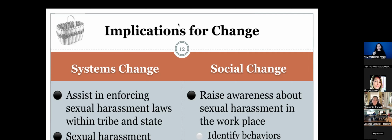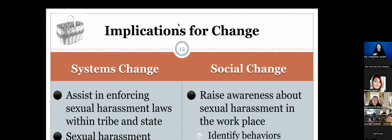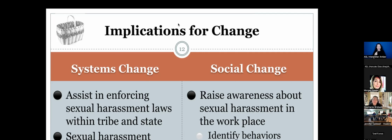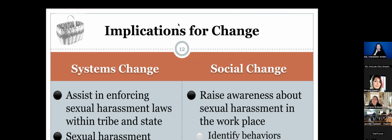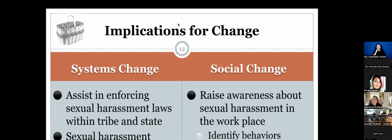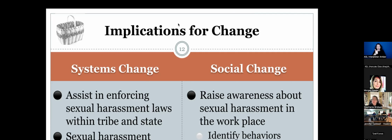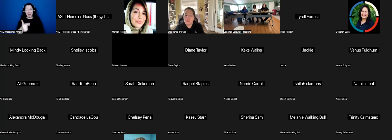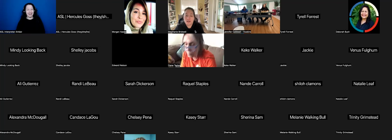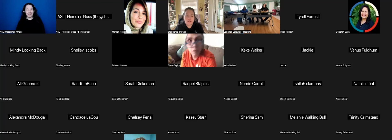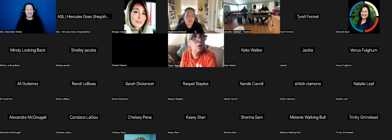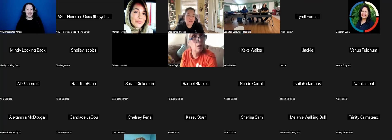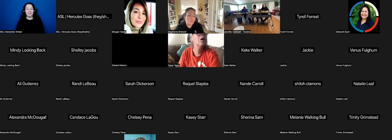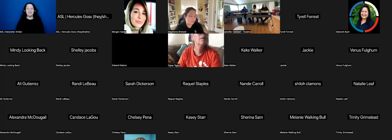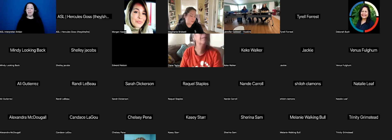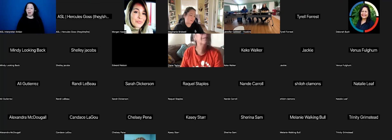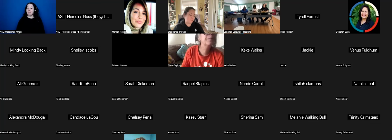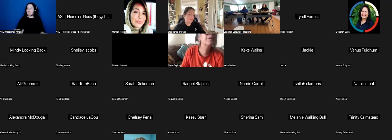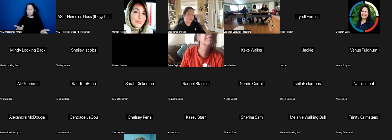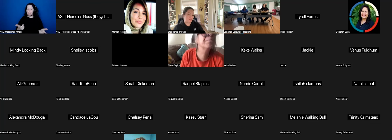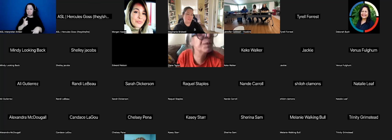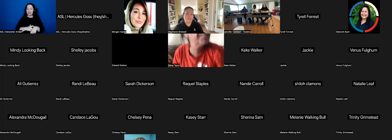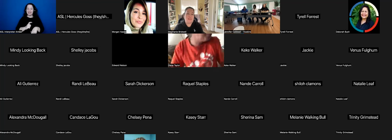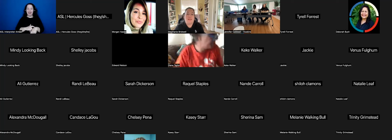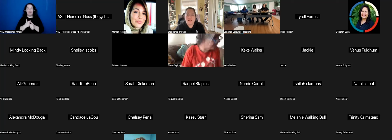Thank you. And look at that, we're right back on track.